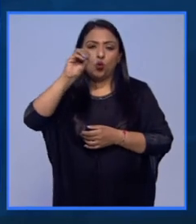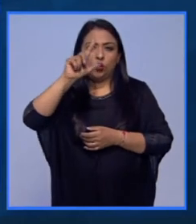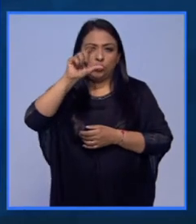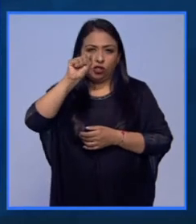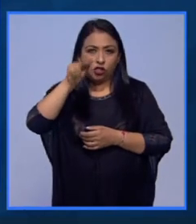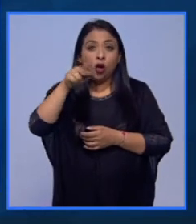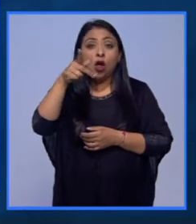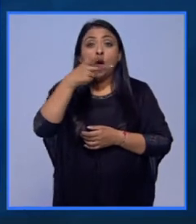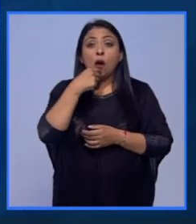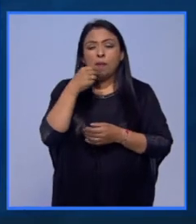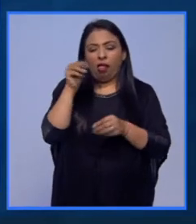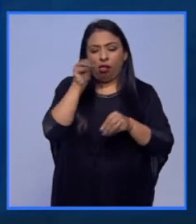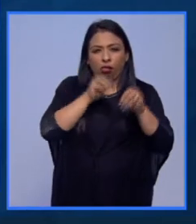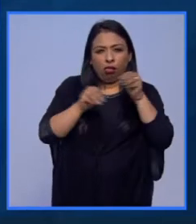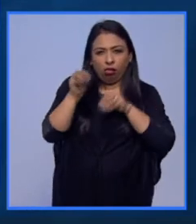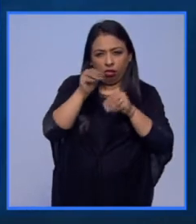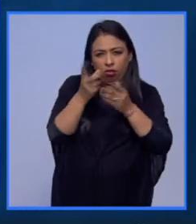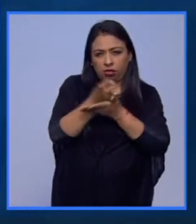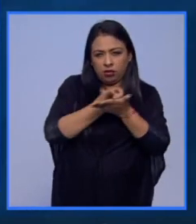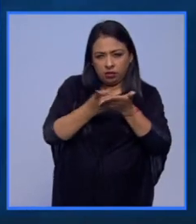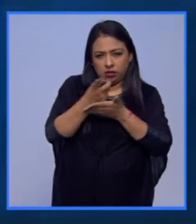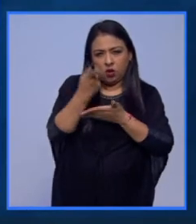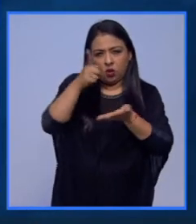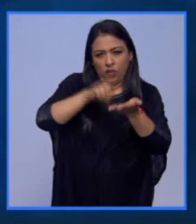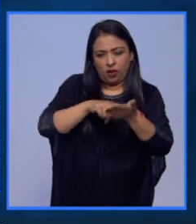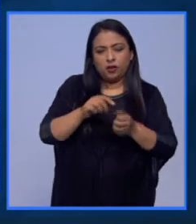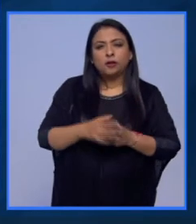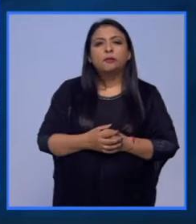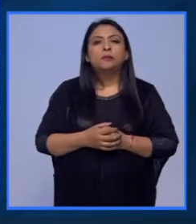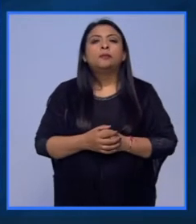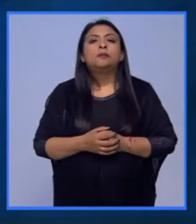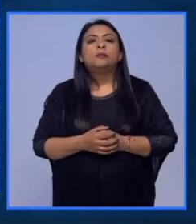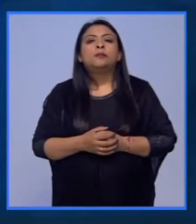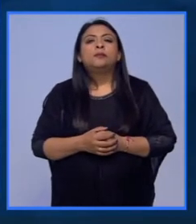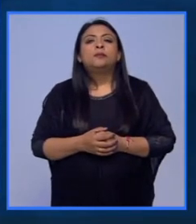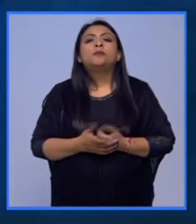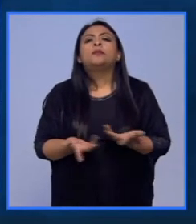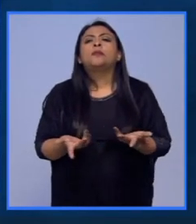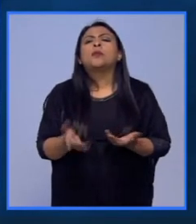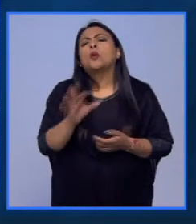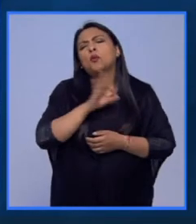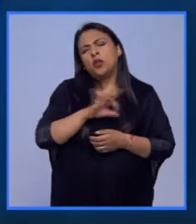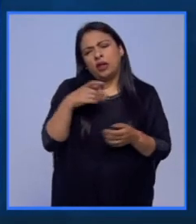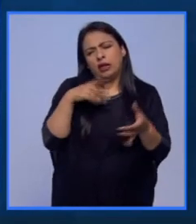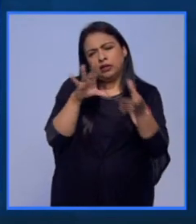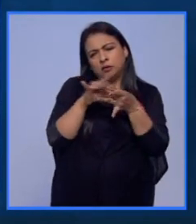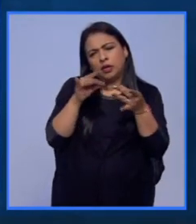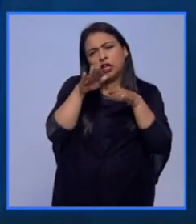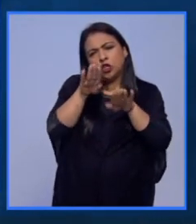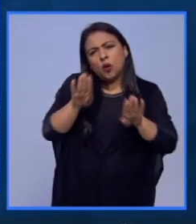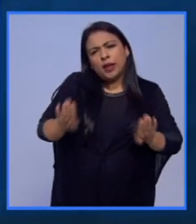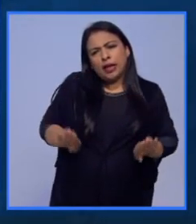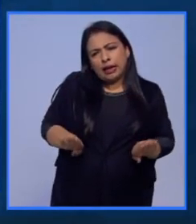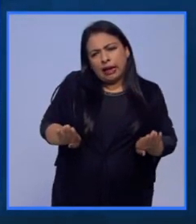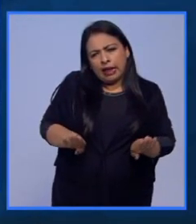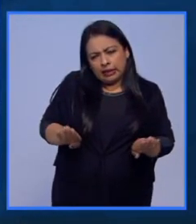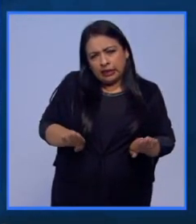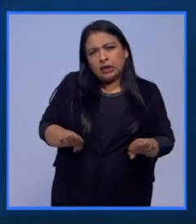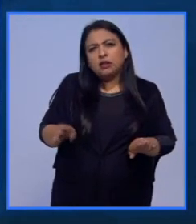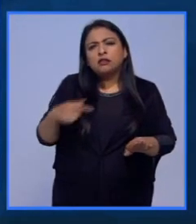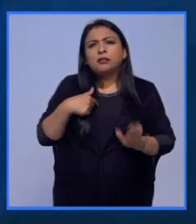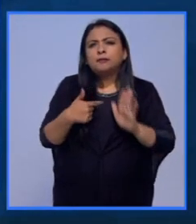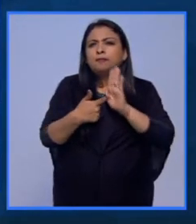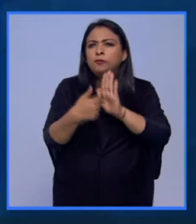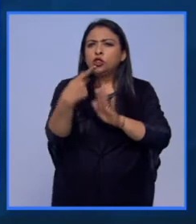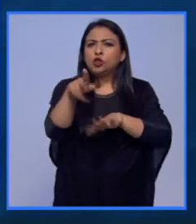uno de los diseñadores principales de ese despacho. Could you kindly tell us about a couple of features that distinguish the